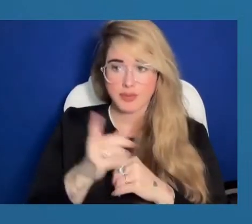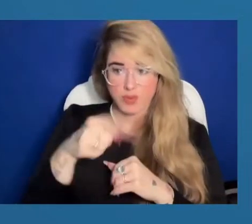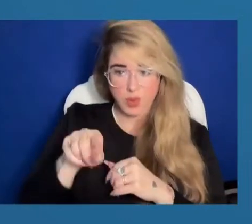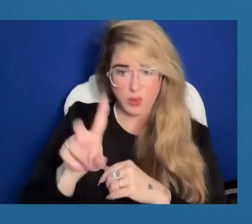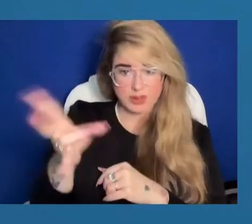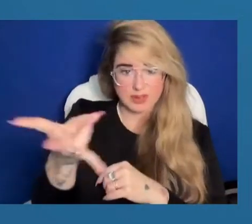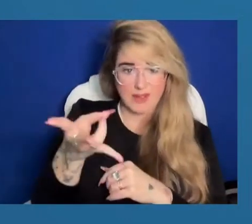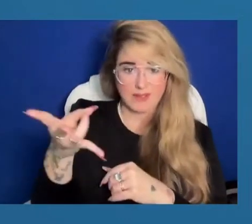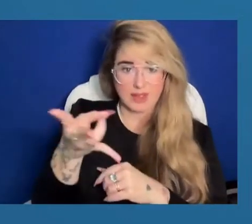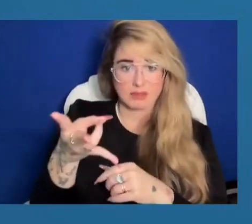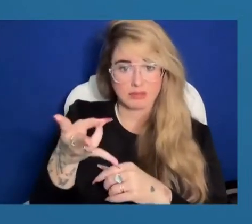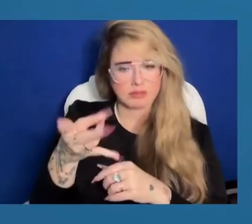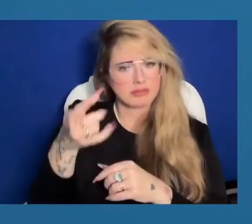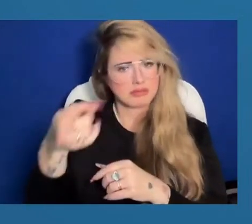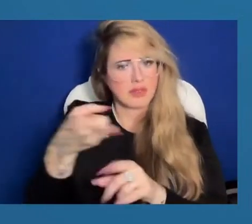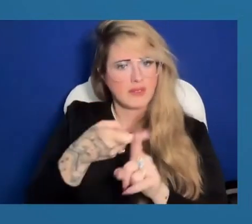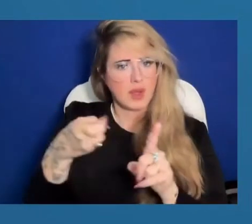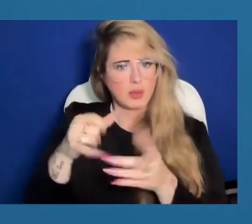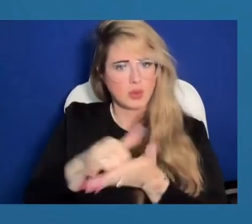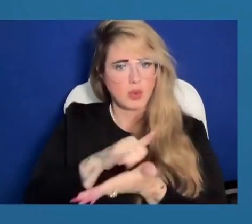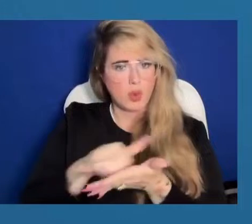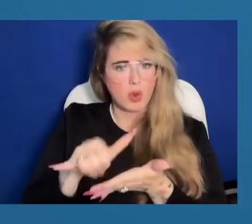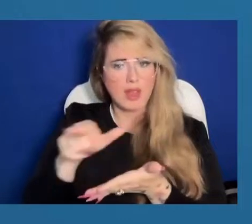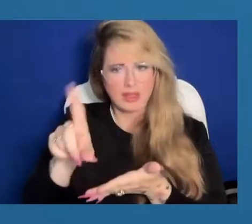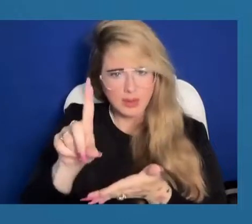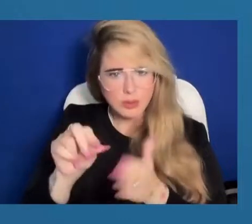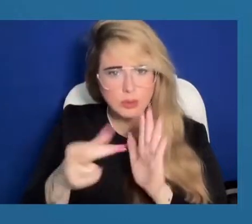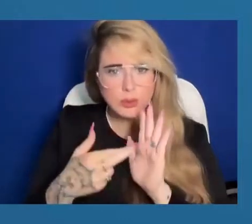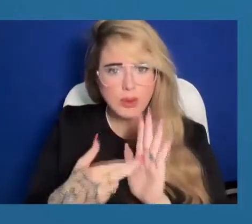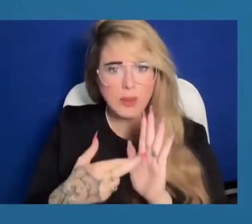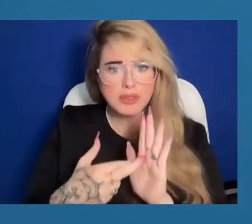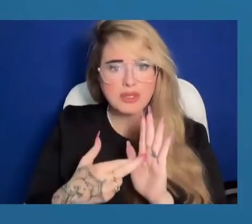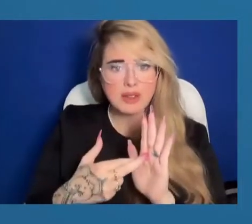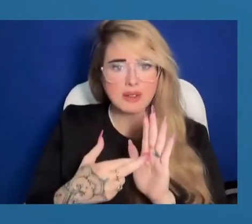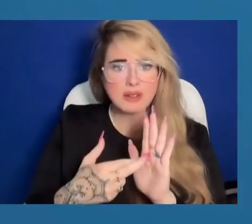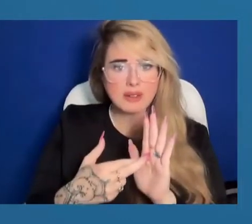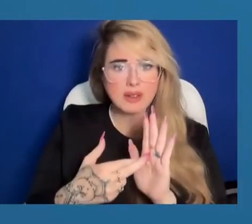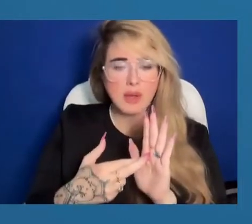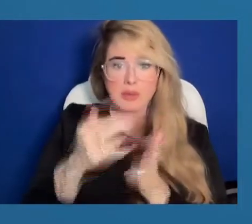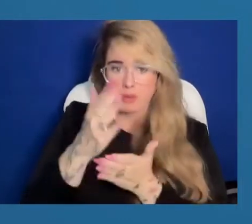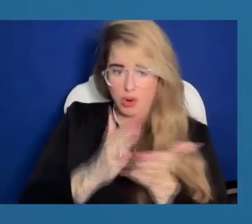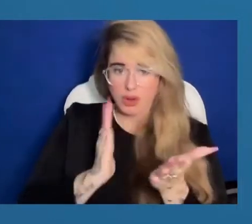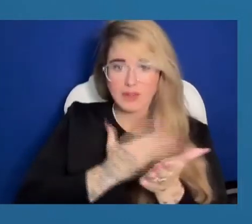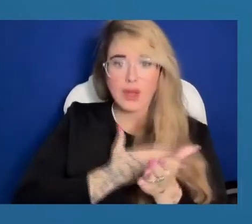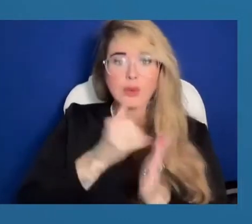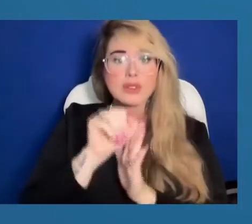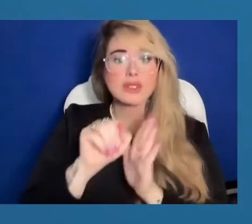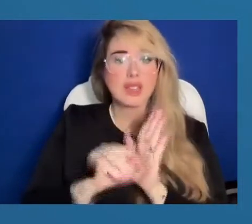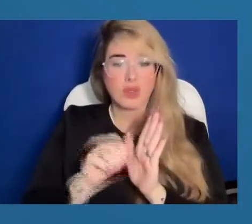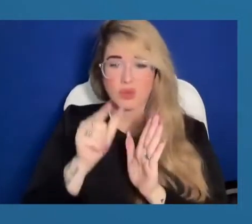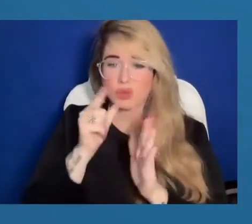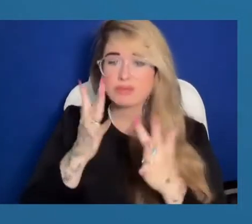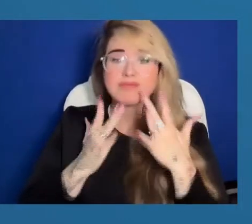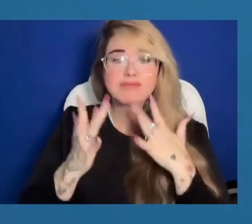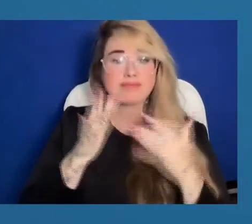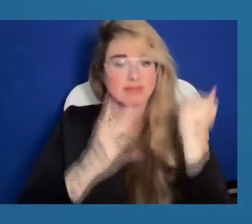New York home, who do represent parts of our state that are in great poverty and great need.